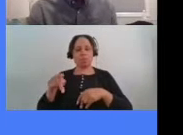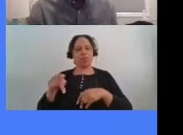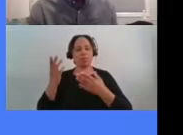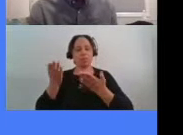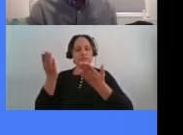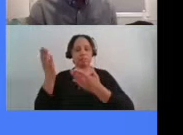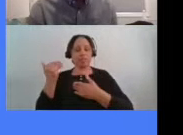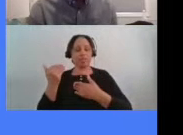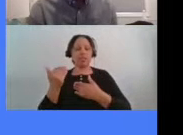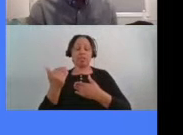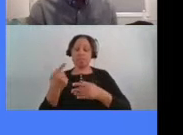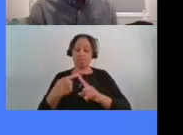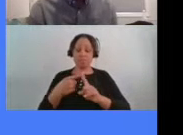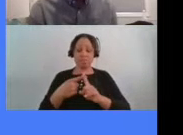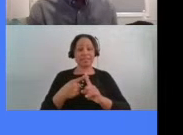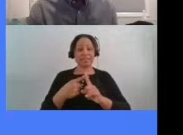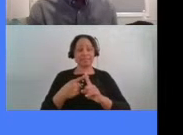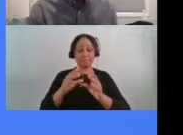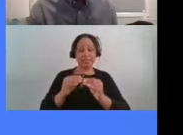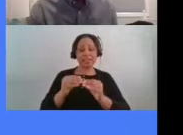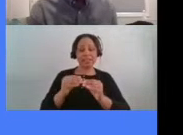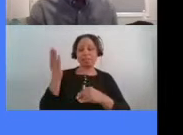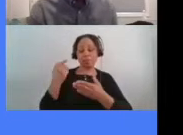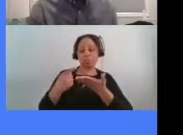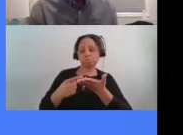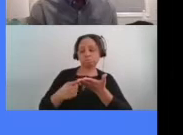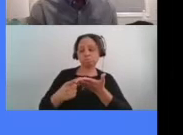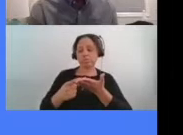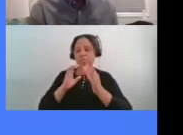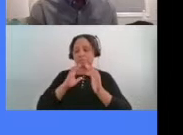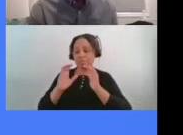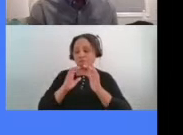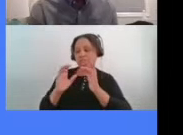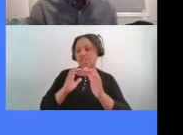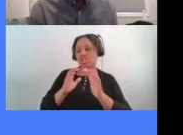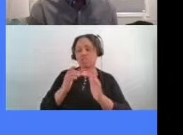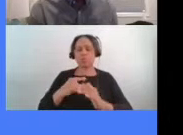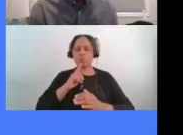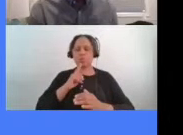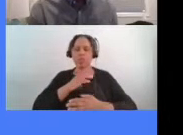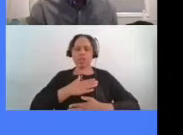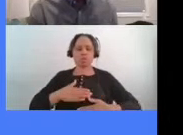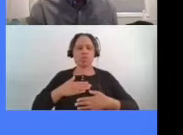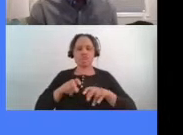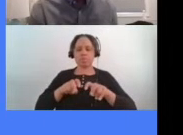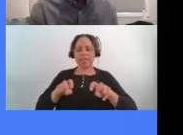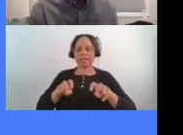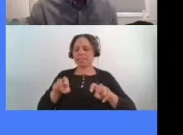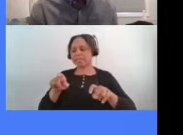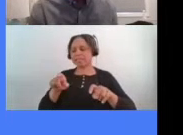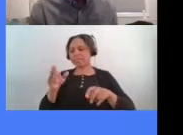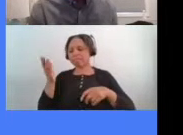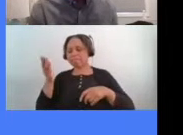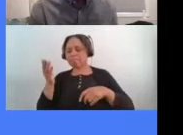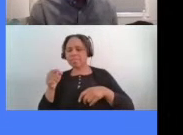as well, constant communication with us. So we really do appreciate the panelists really taking out time out of their busy